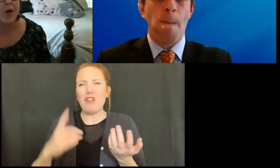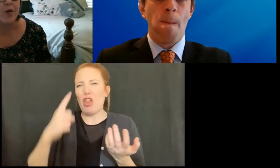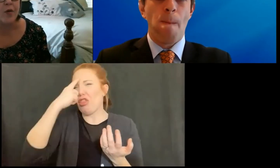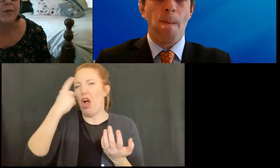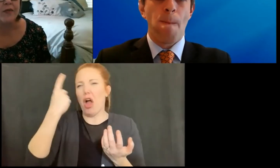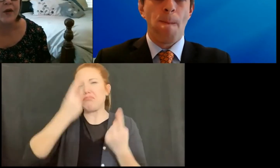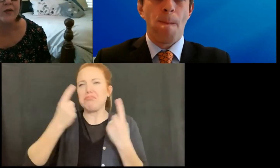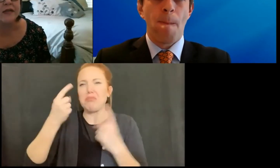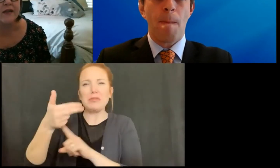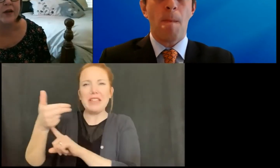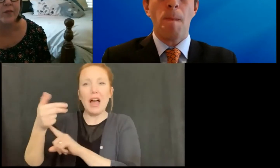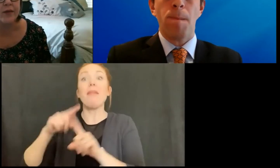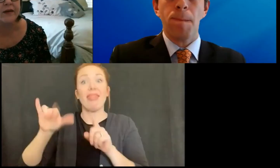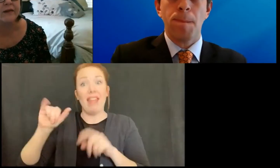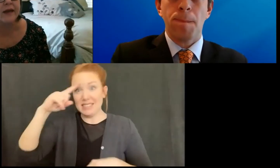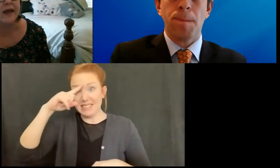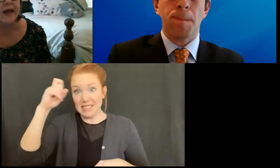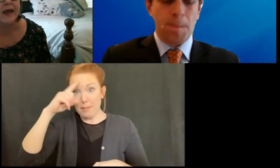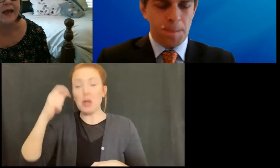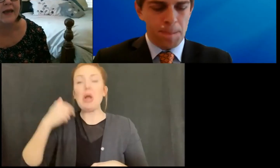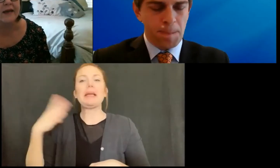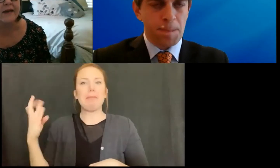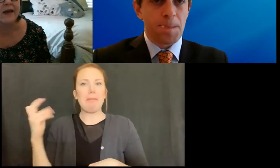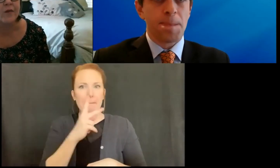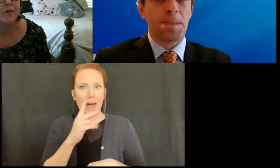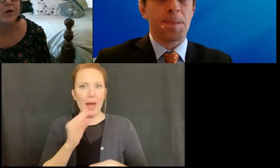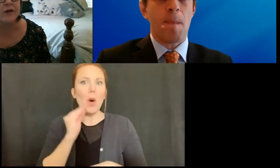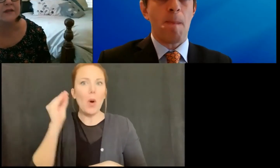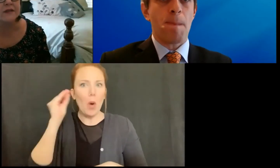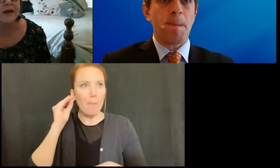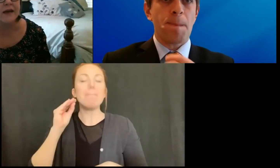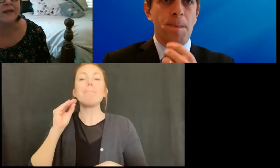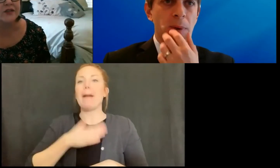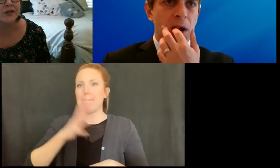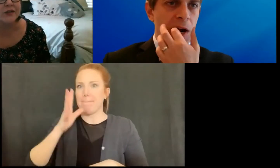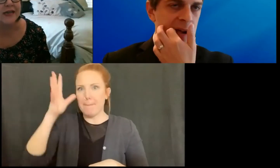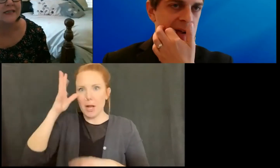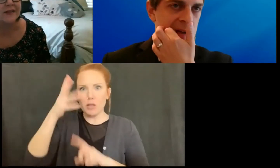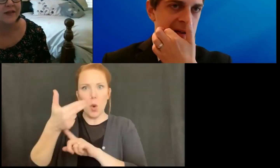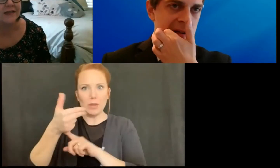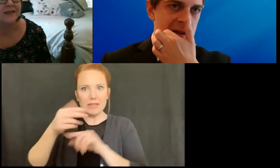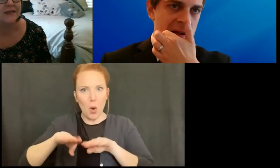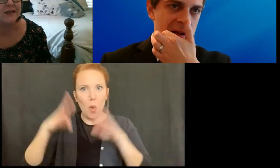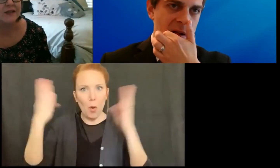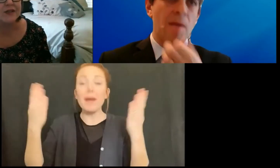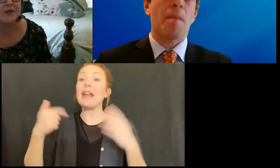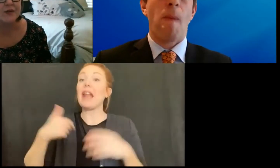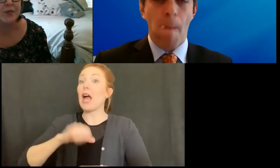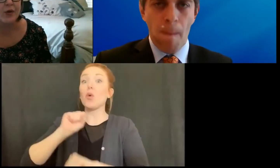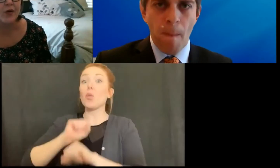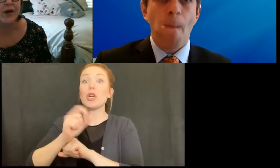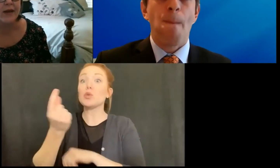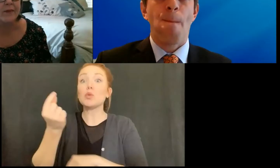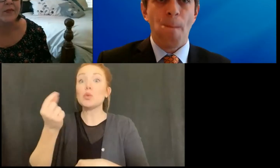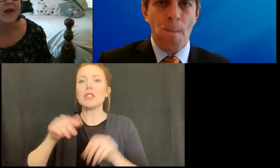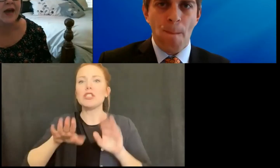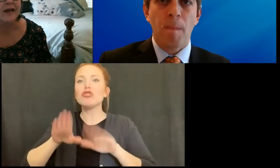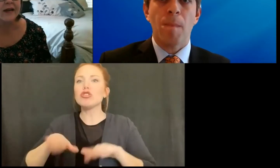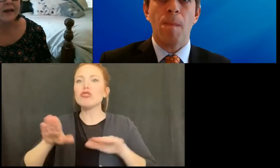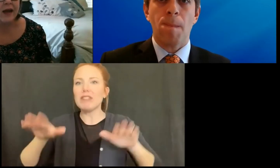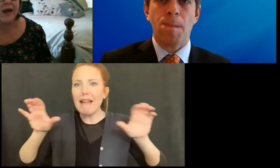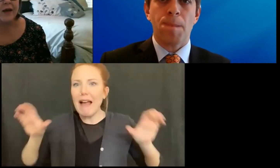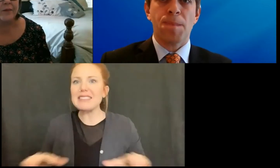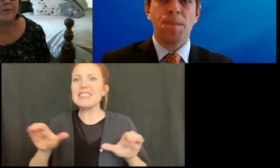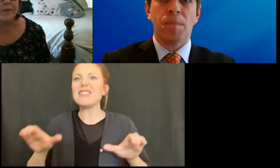came home and the hotel had opened and I worked in children's activities. So it was a program